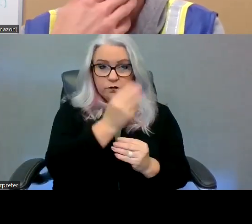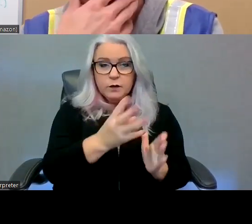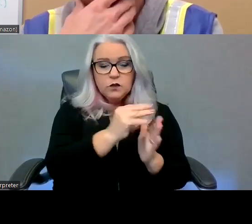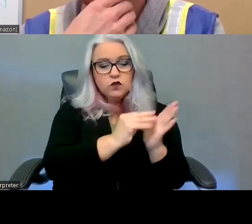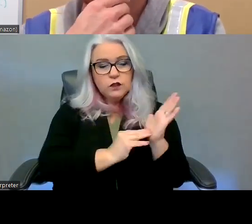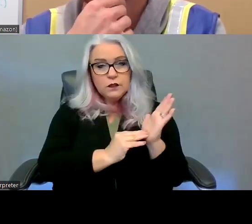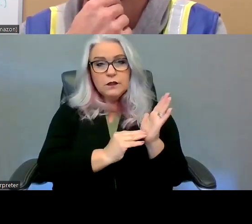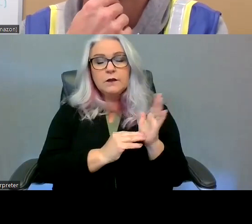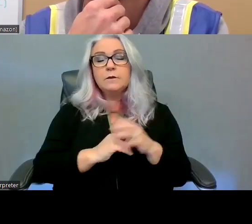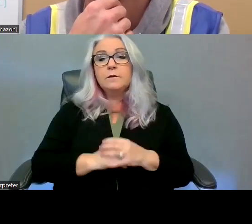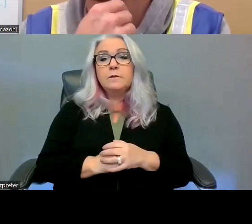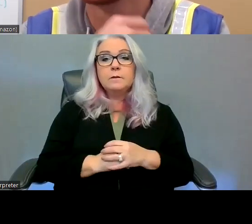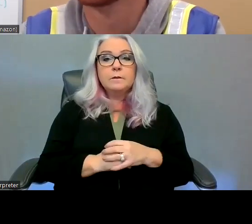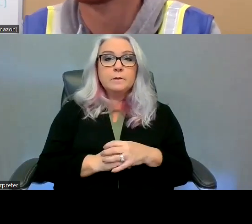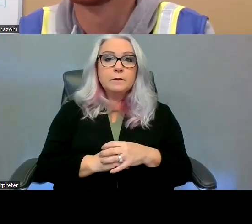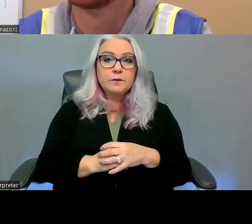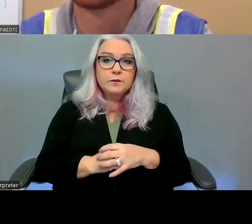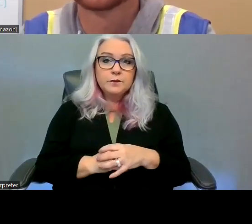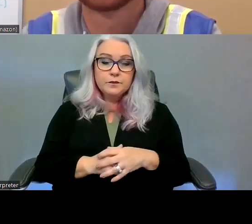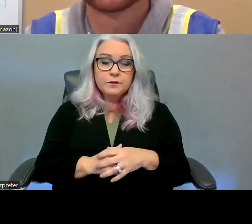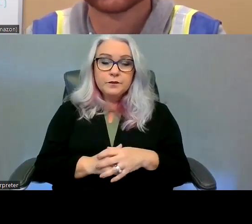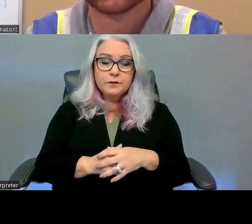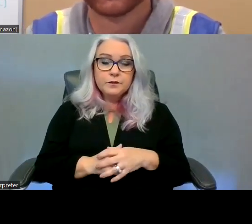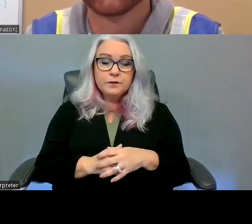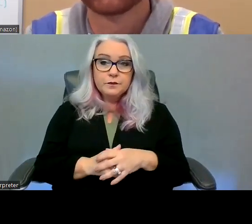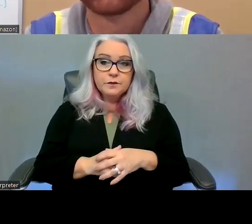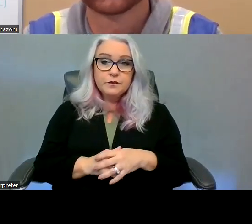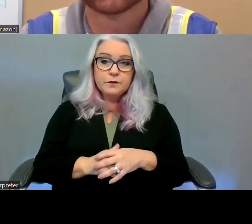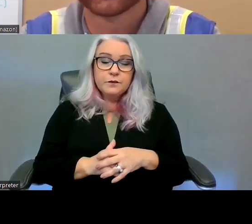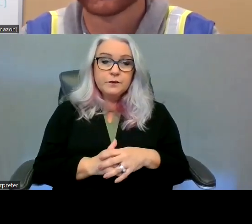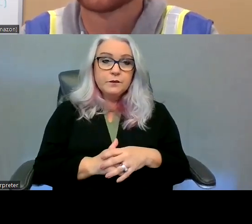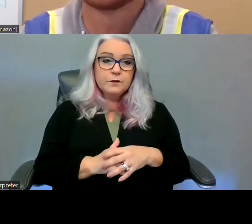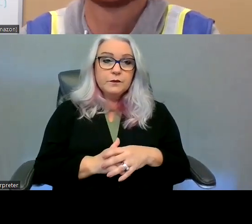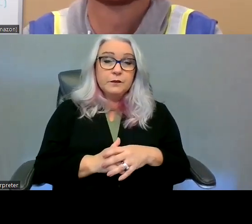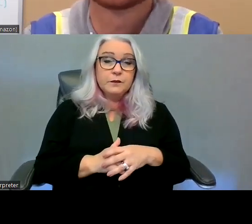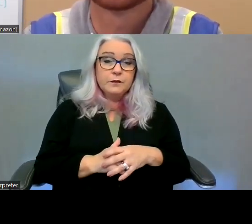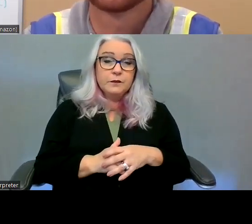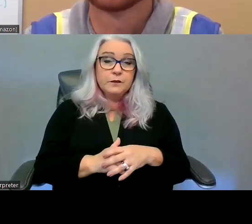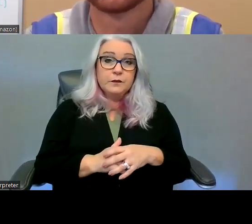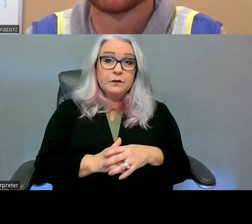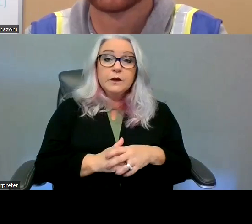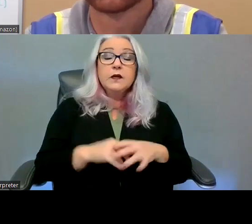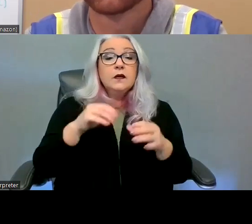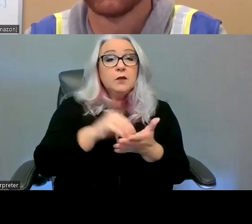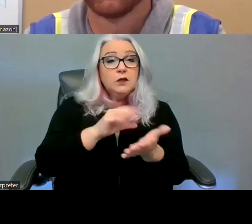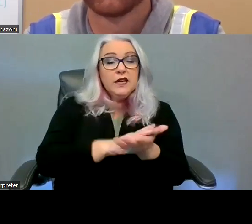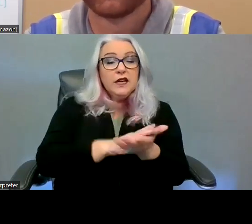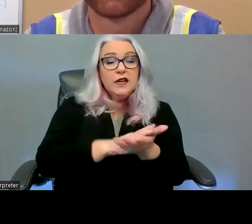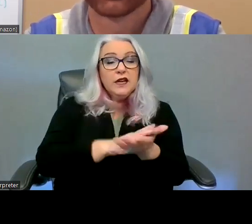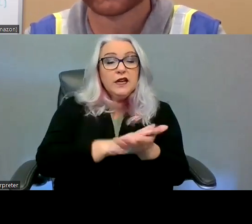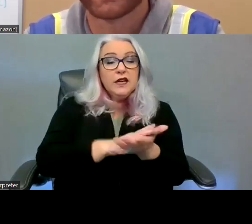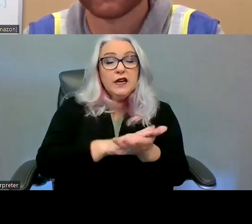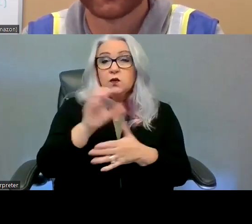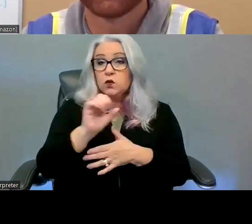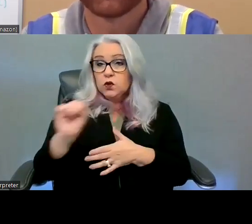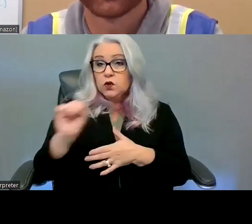Moving on to the next slide. This is where you'll put your social security number in, your zip code, date of birth, if you